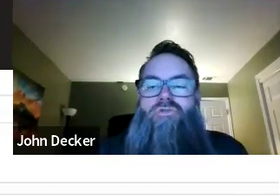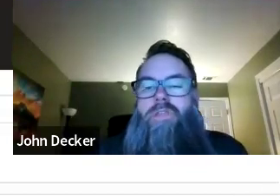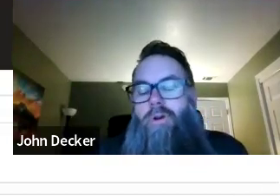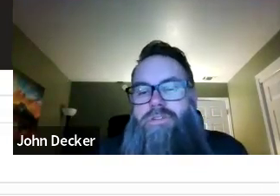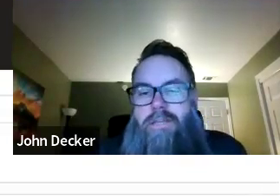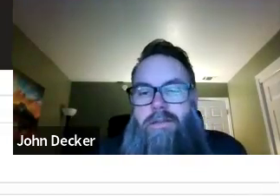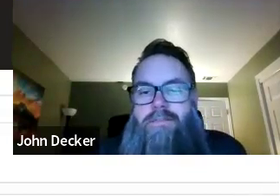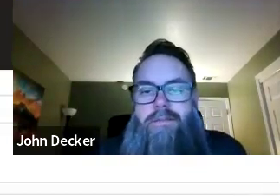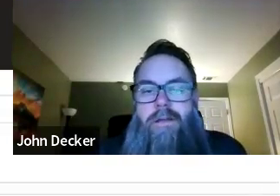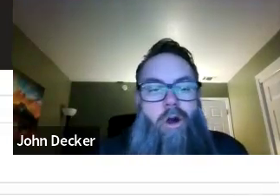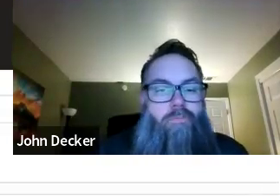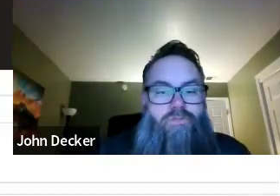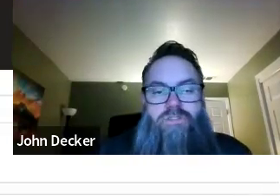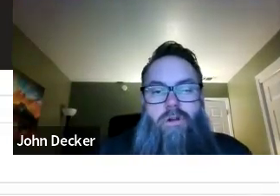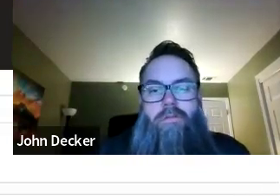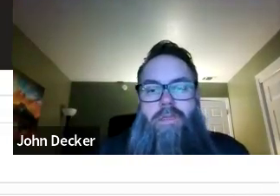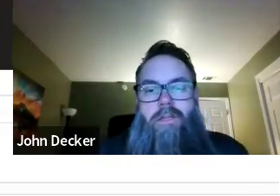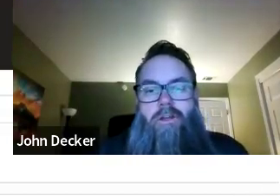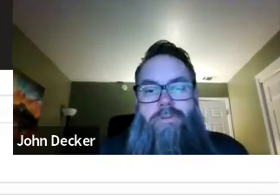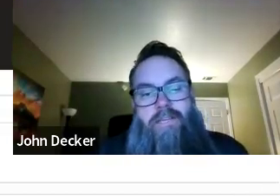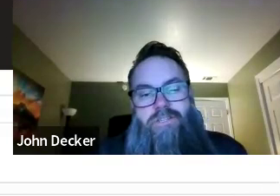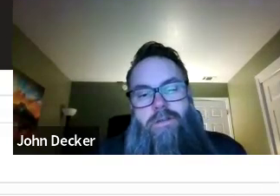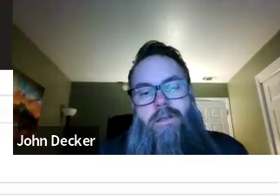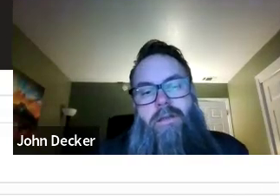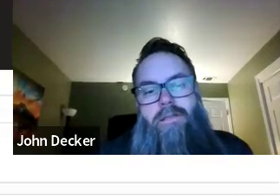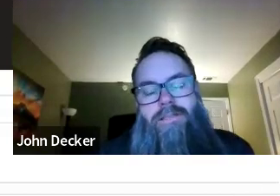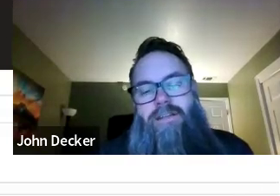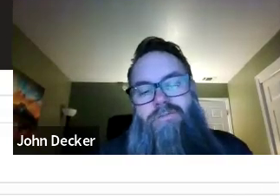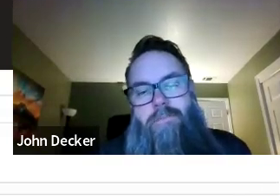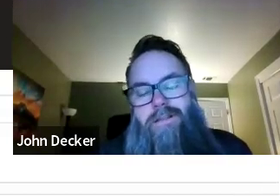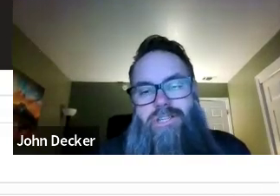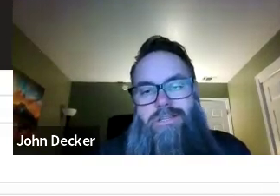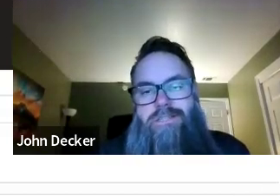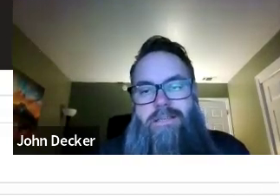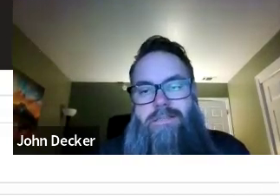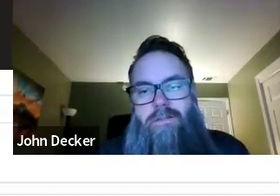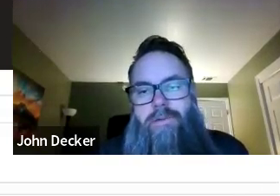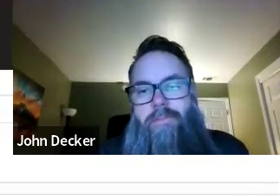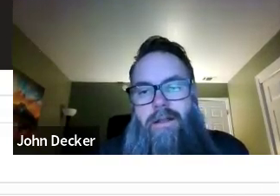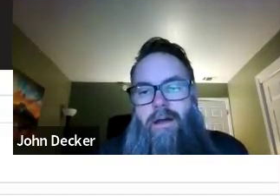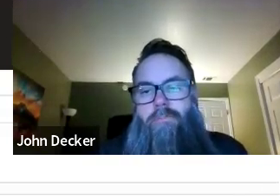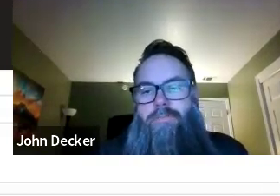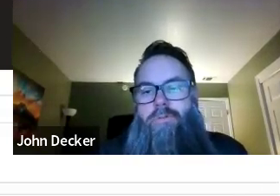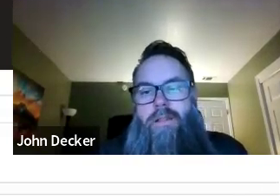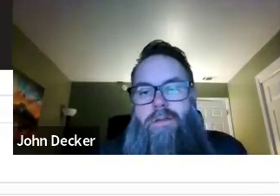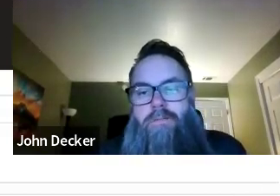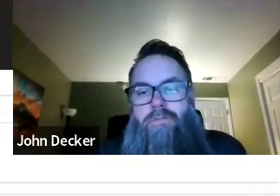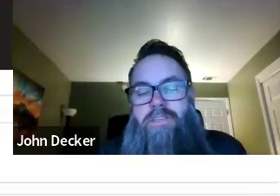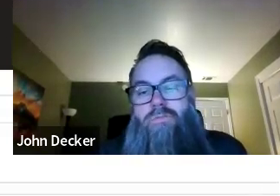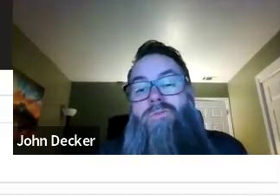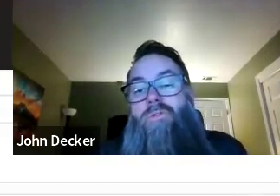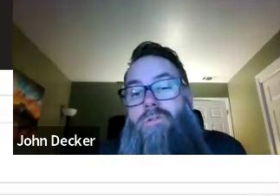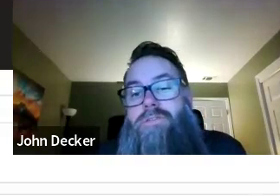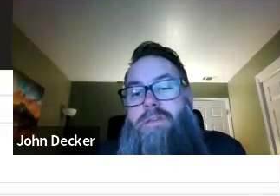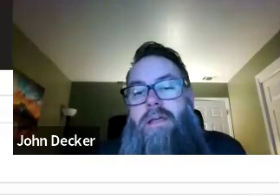mileage to the person's home to start the therapy session. This kind of fundamentally changes things a little bit about how people may look